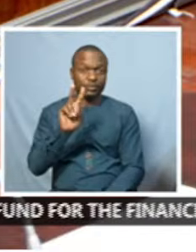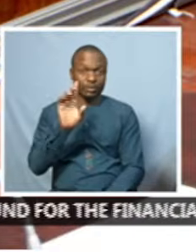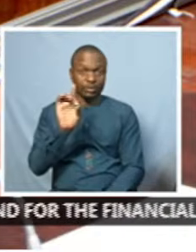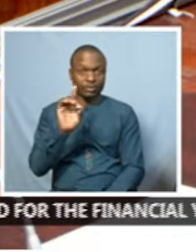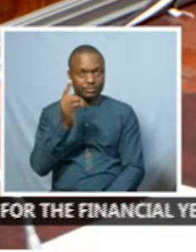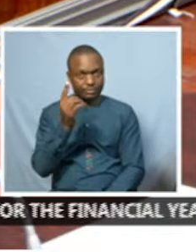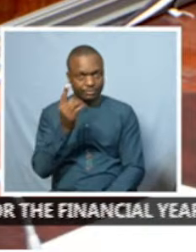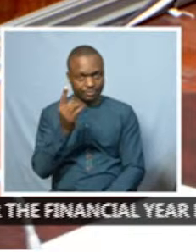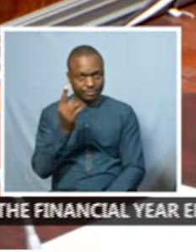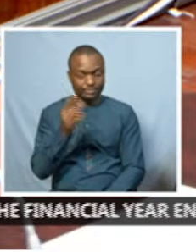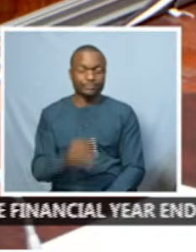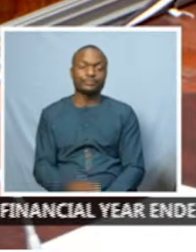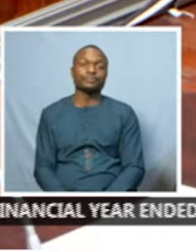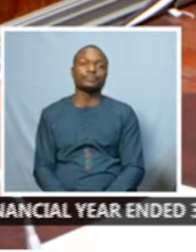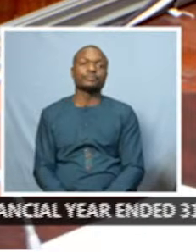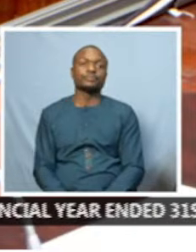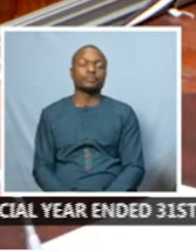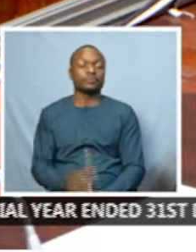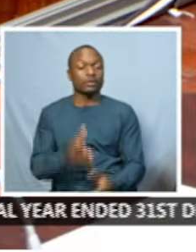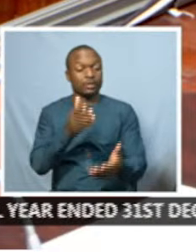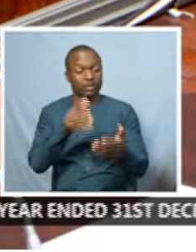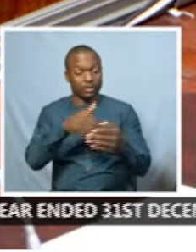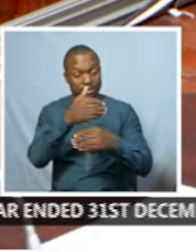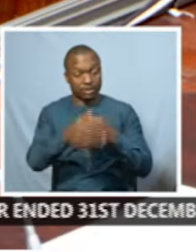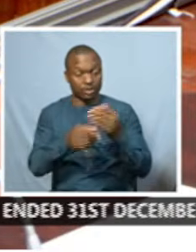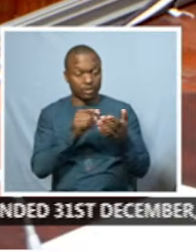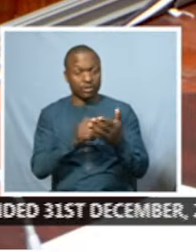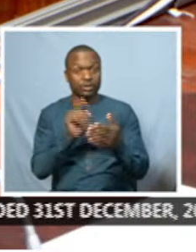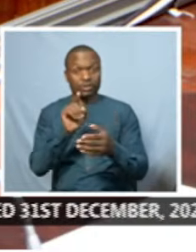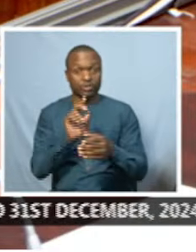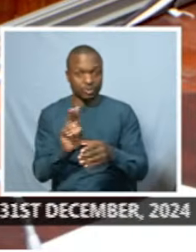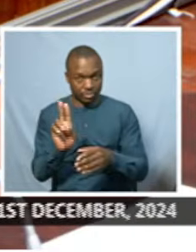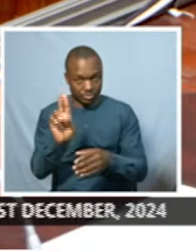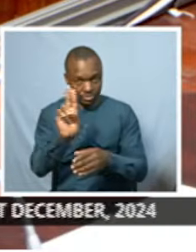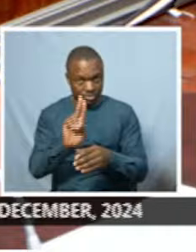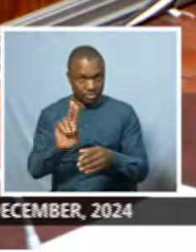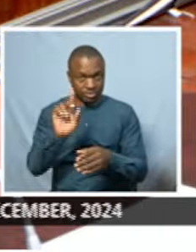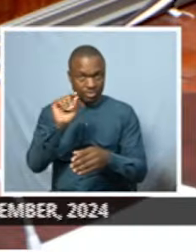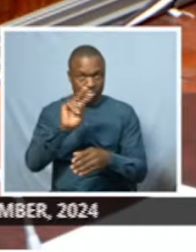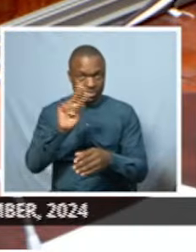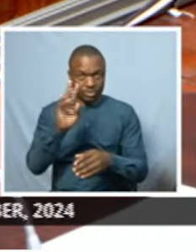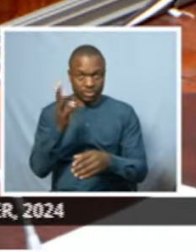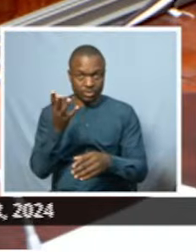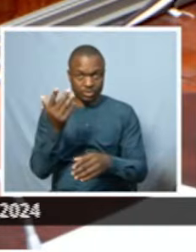21,206,281. From this, you only spent in 2024